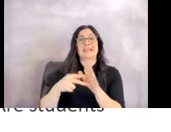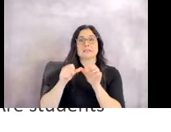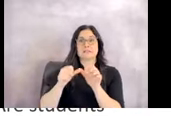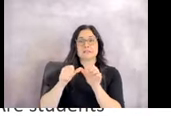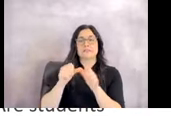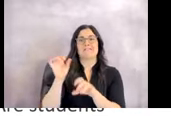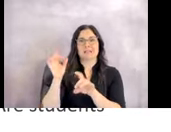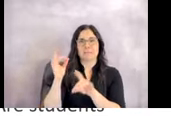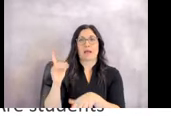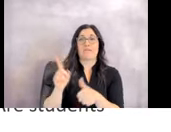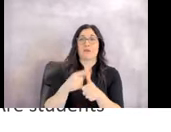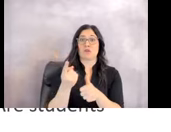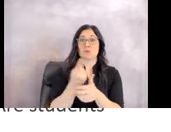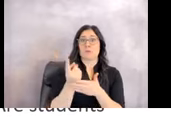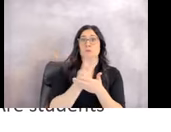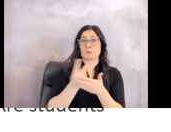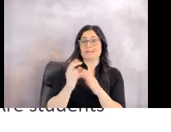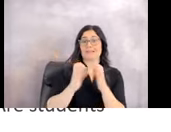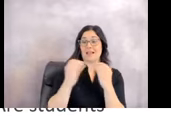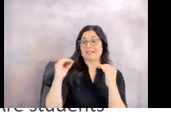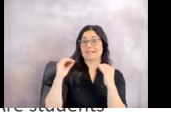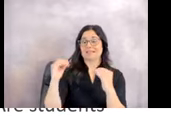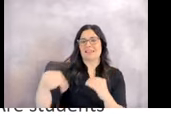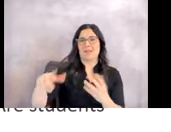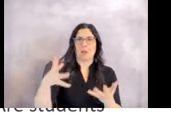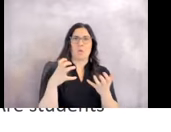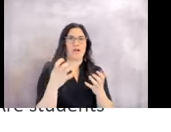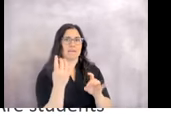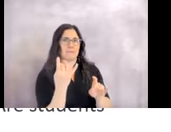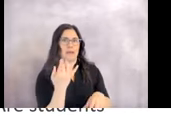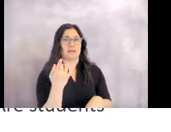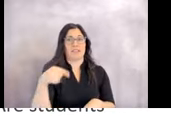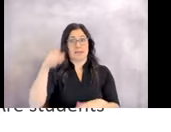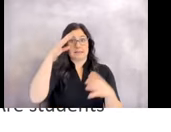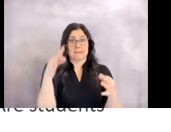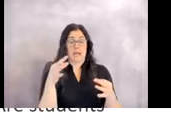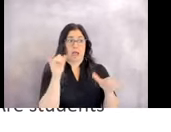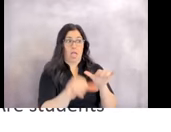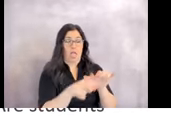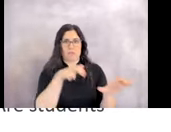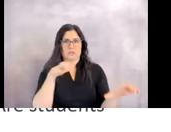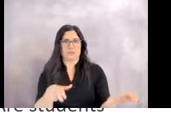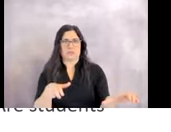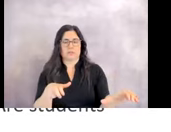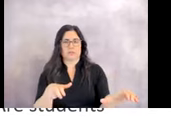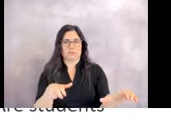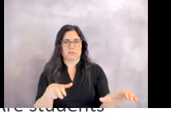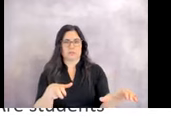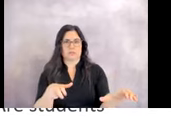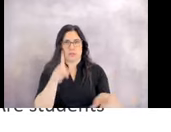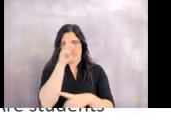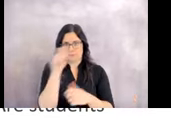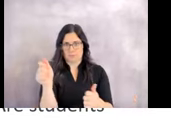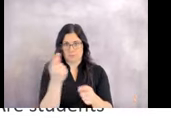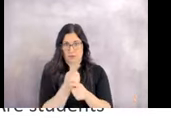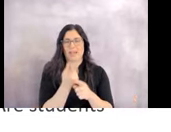especially the first few weeks of class, because that's when the student decides whether they're going to like the class or whether they're going to stay in